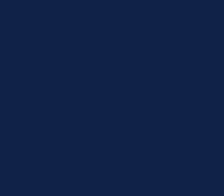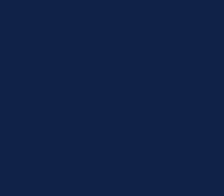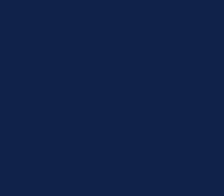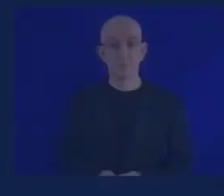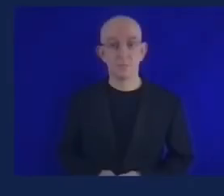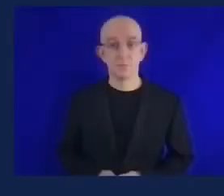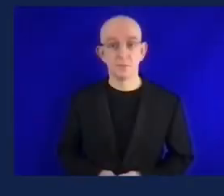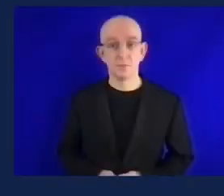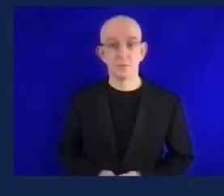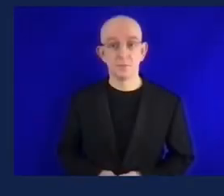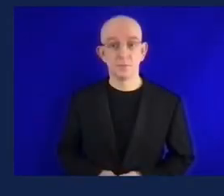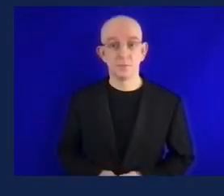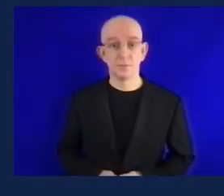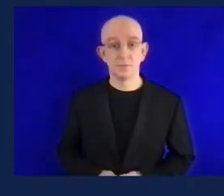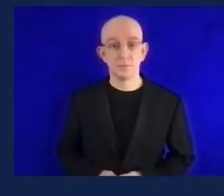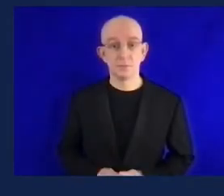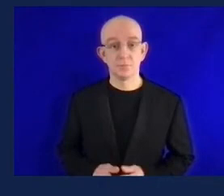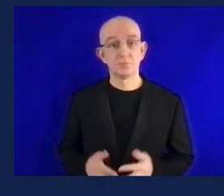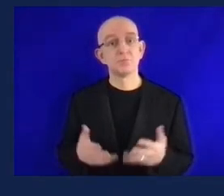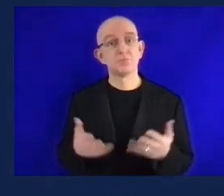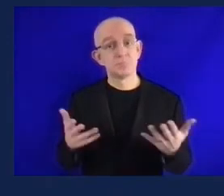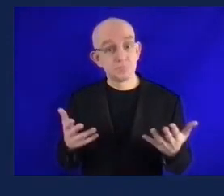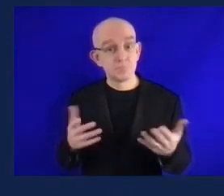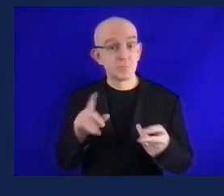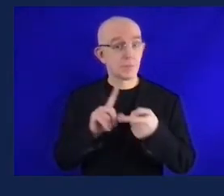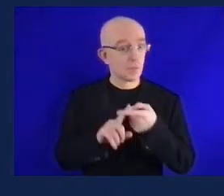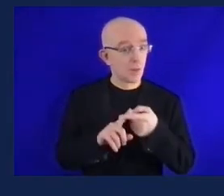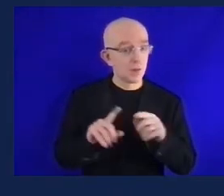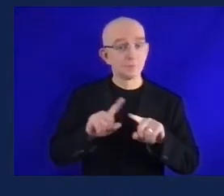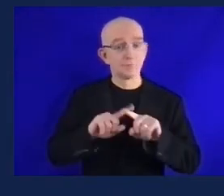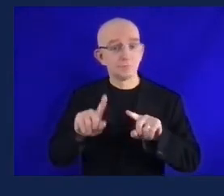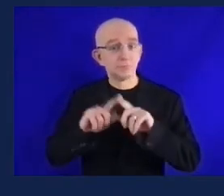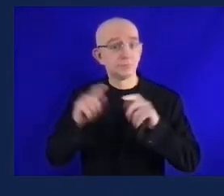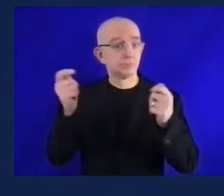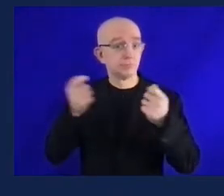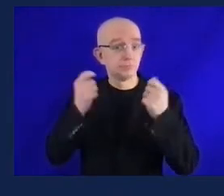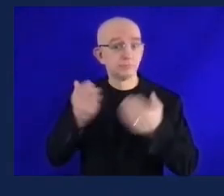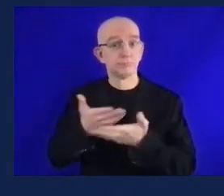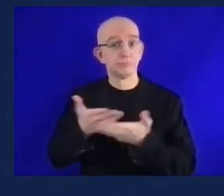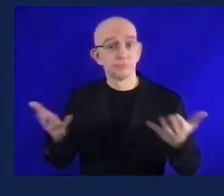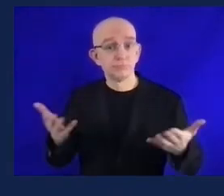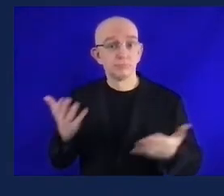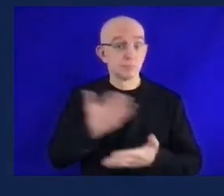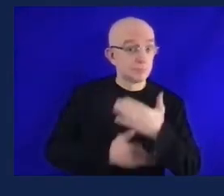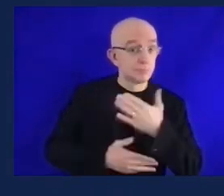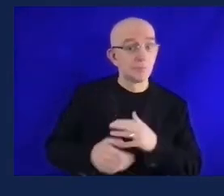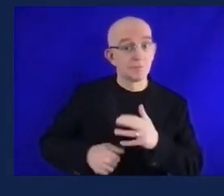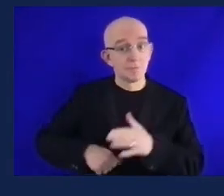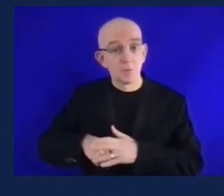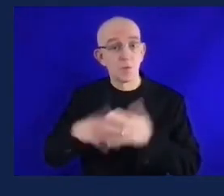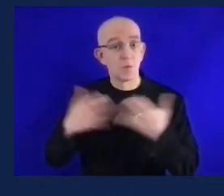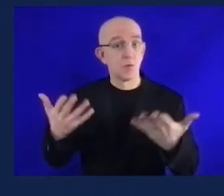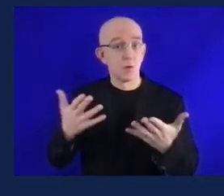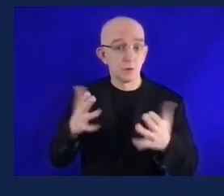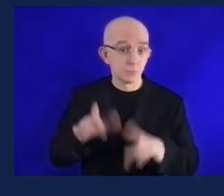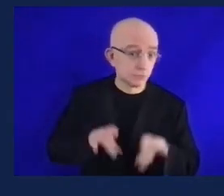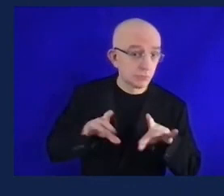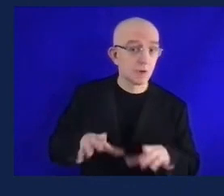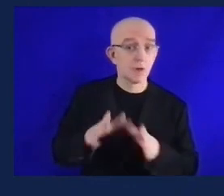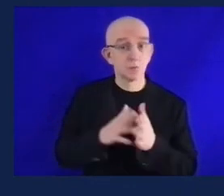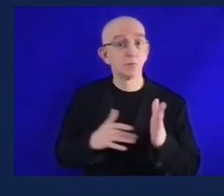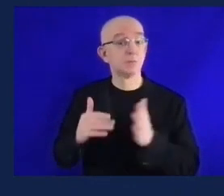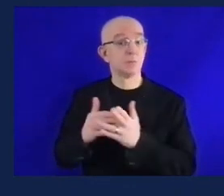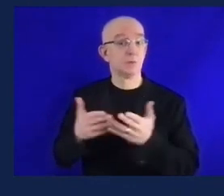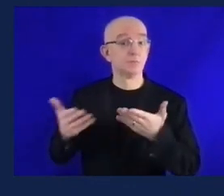my assumption was that the report would be published yesterday, the 9th of December. That publication has actually